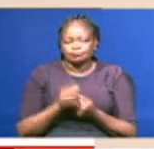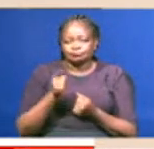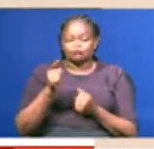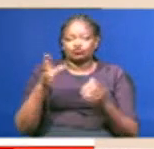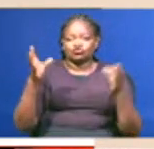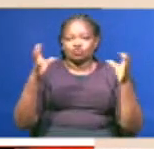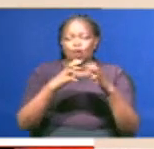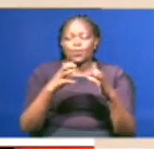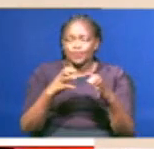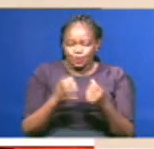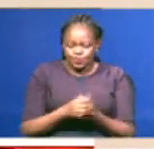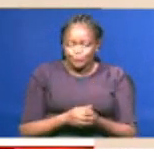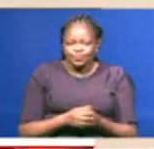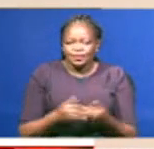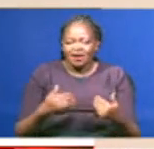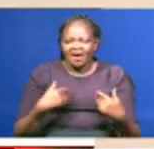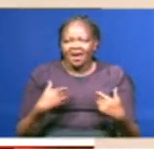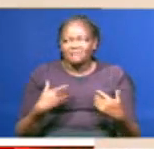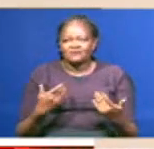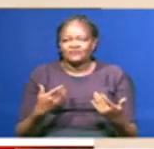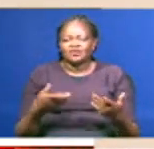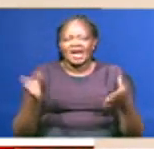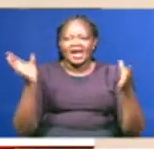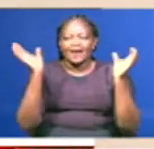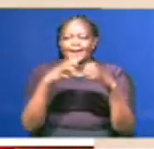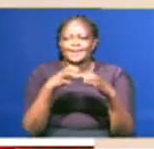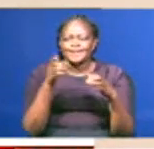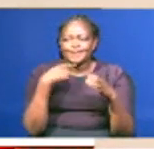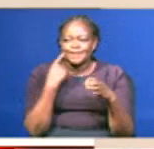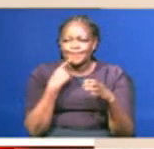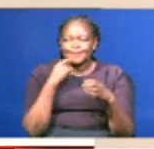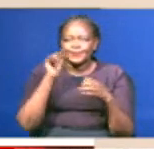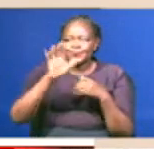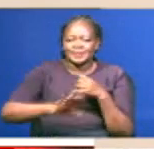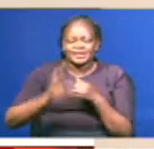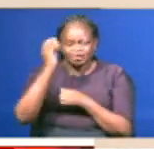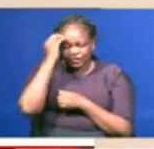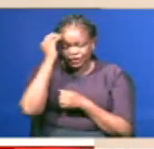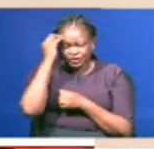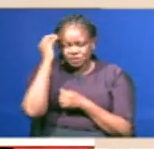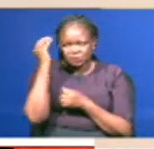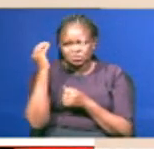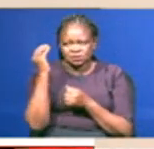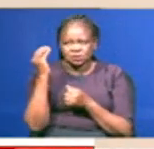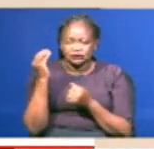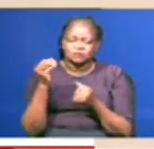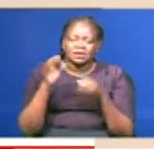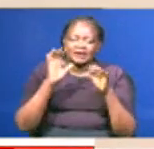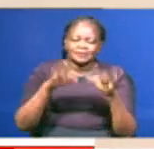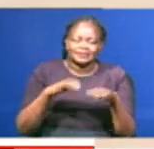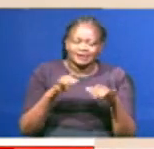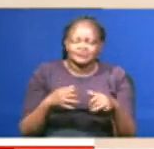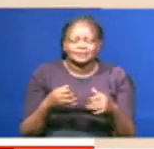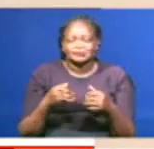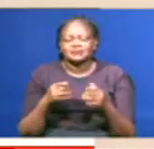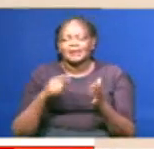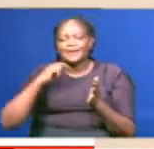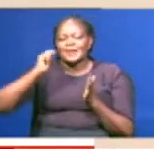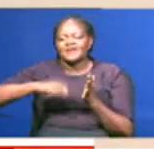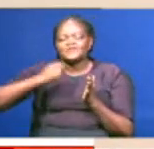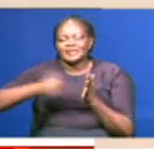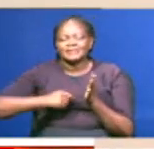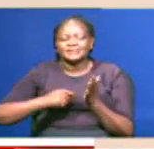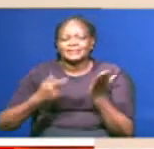here today comprises of companies who are in the areas of education, agriculture, manufacturing,